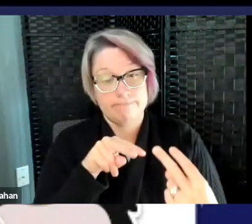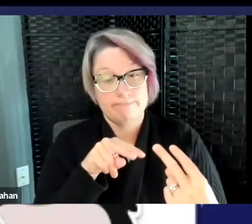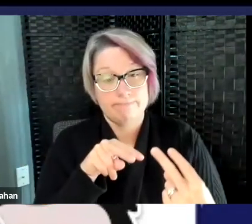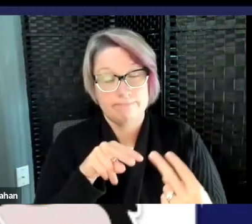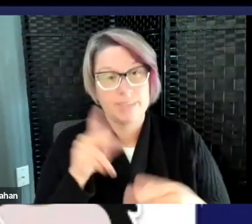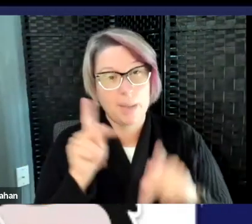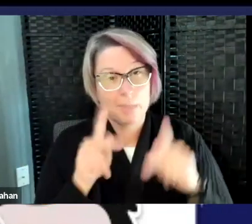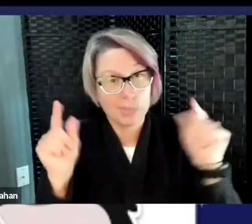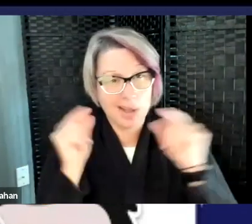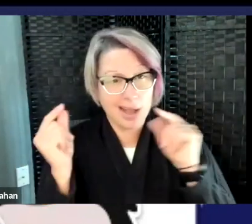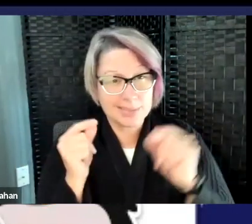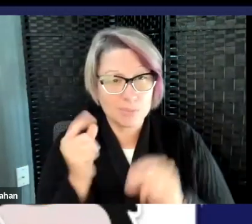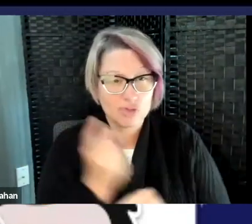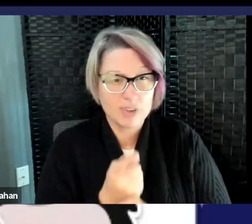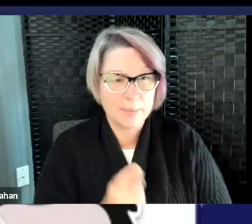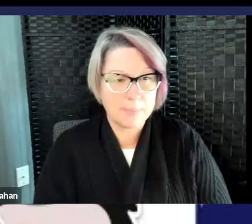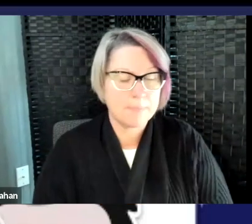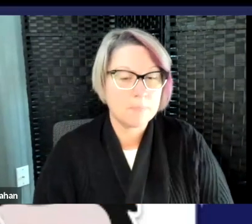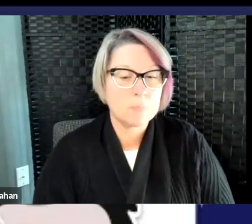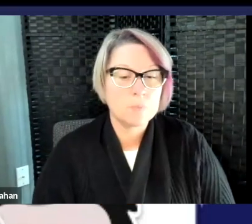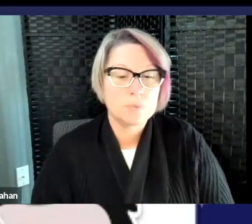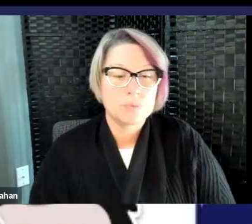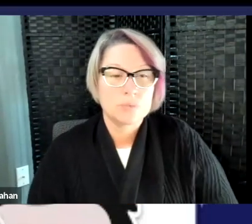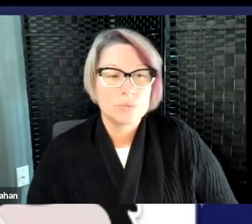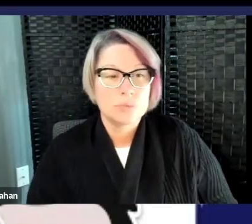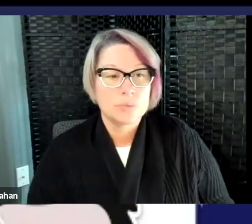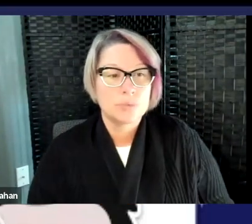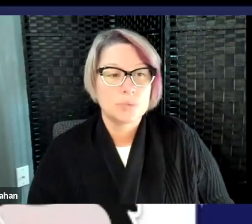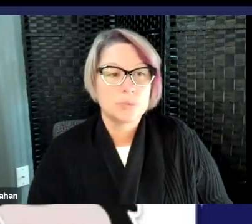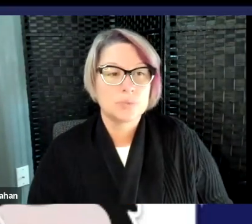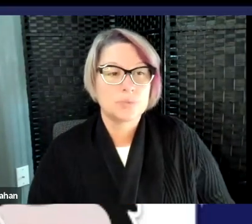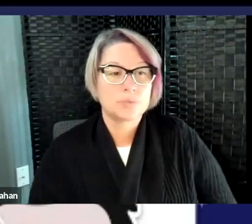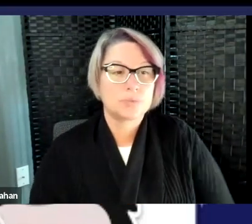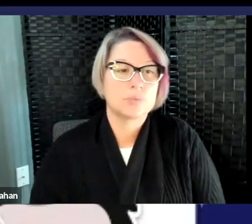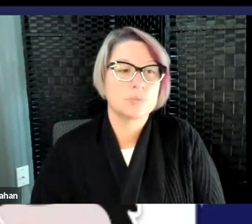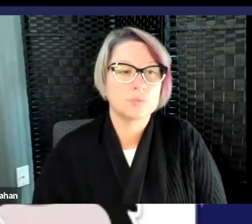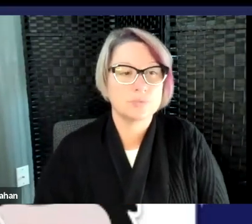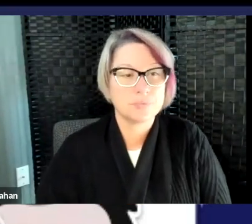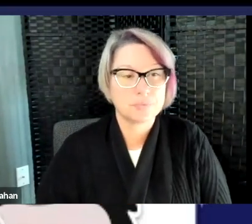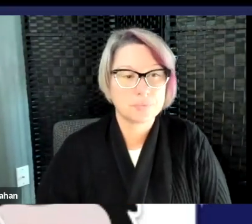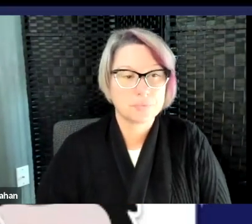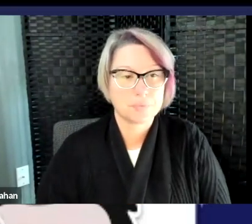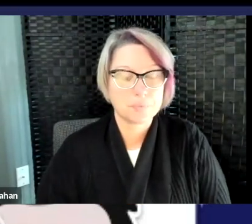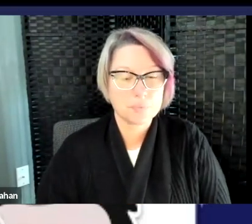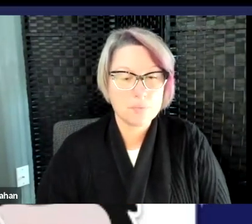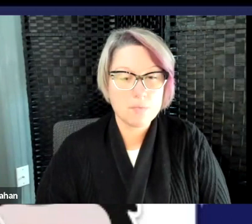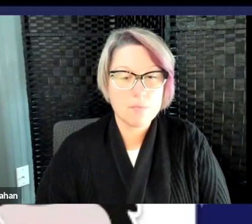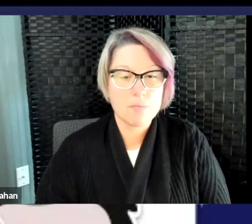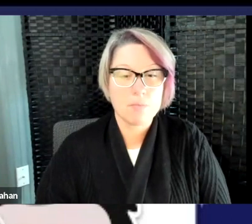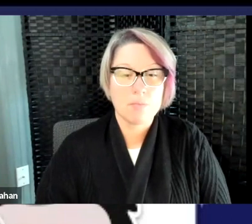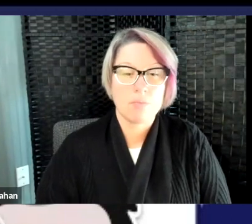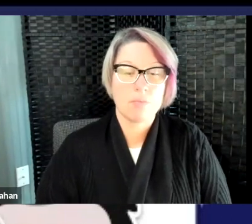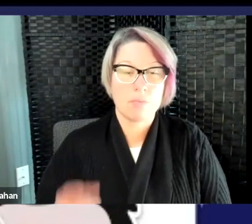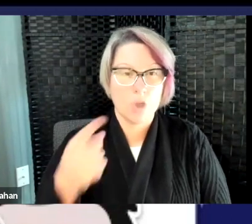lot. Okay. All right. So let's keep going, guys. I love it. So let's think. I know you guys are so onto this